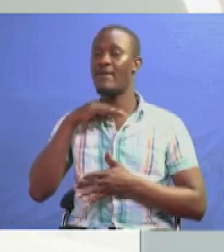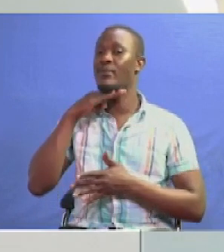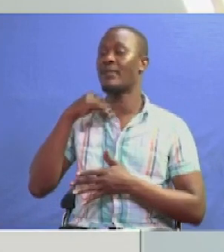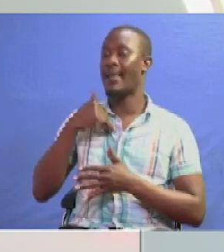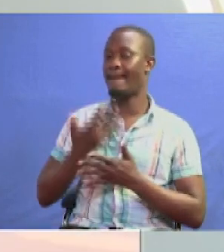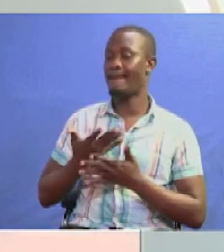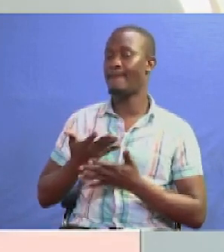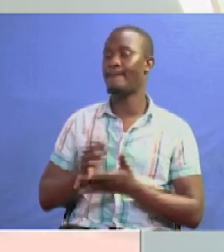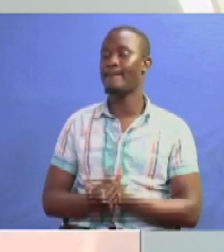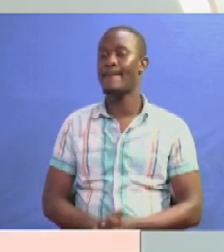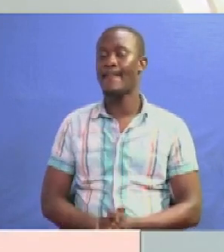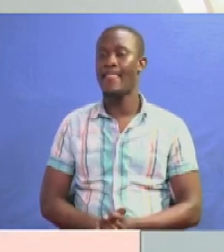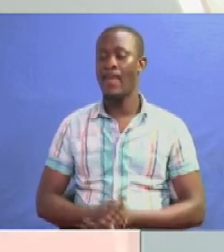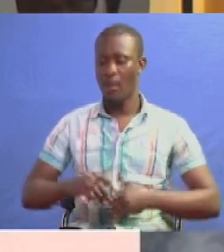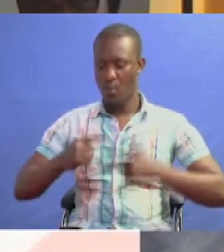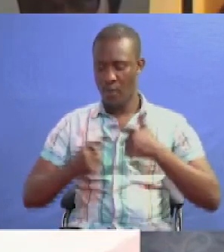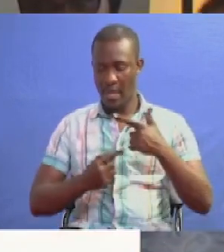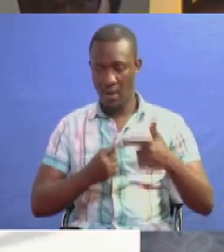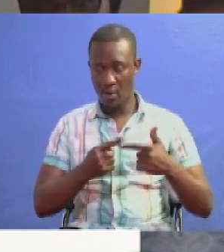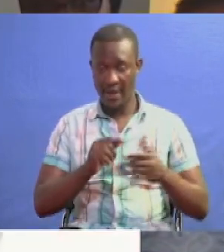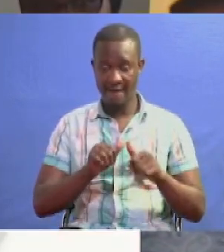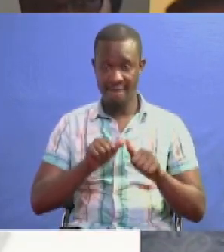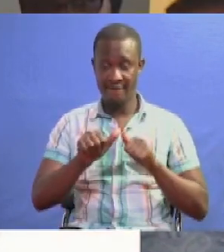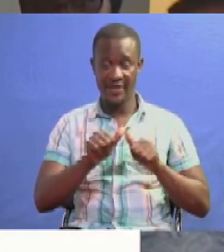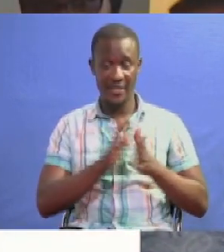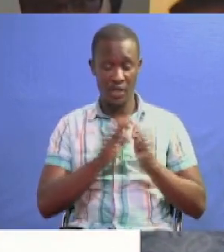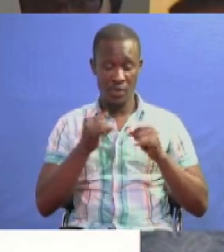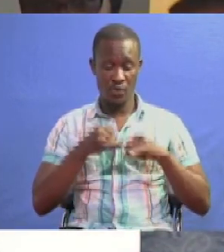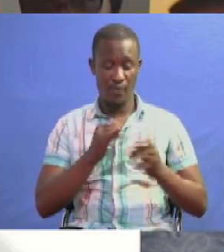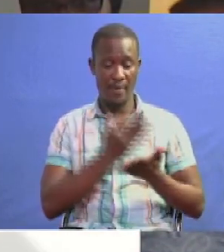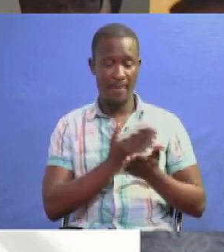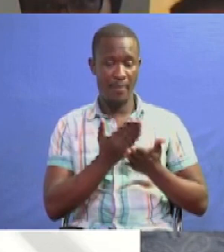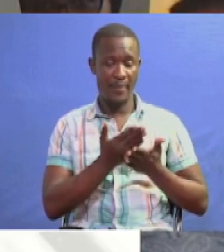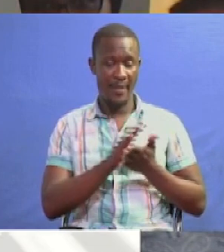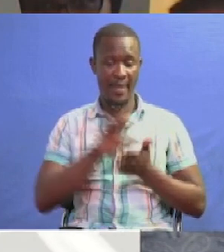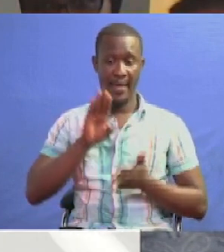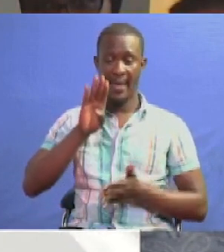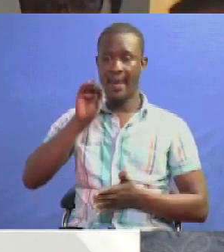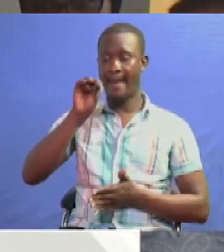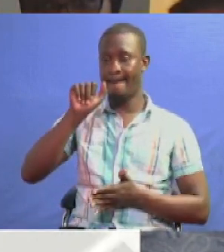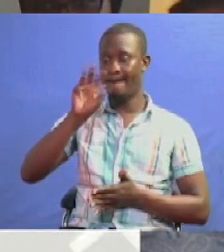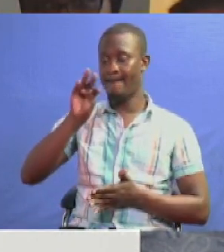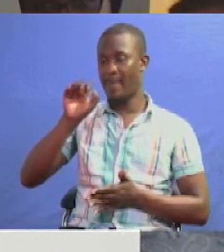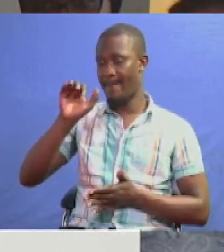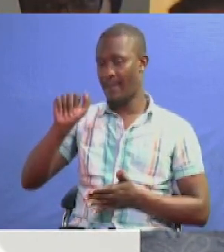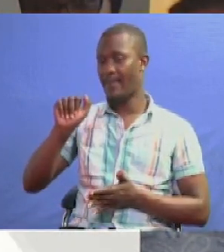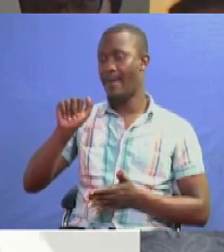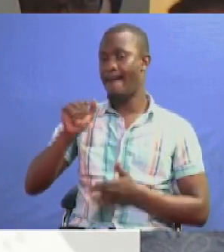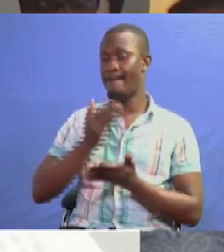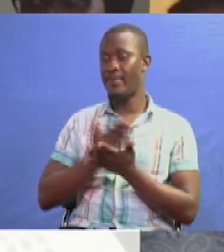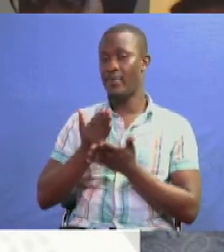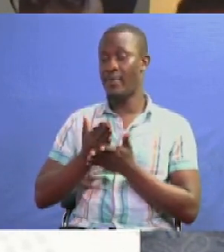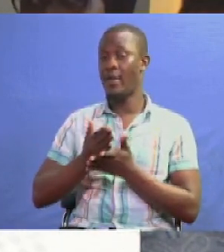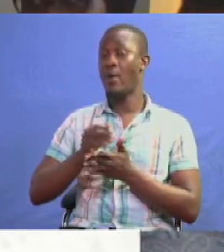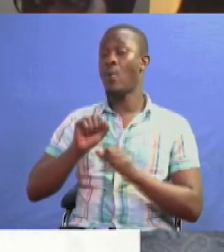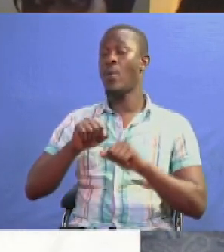rates. We are going further to implement a program called M-Mama. And in the M-Mama program, we